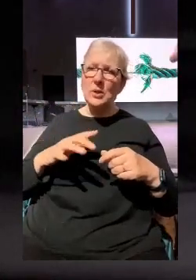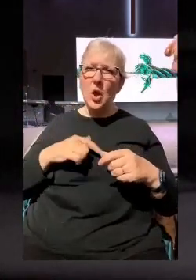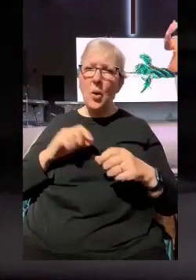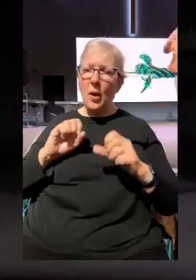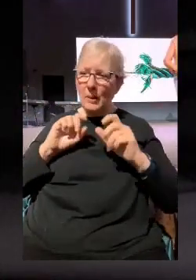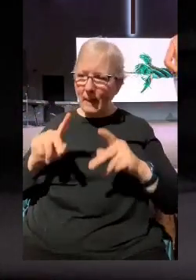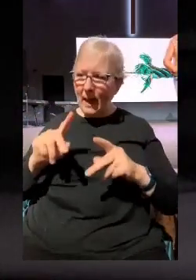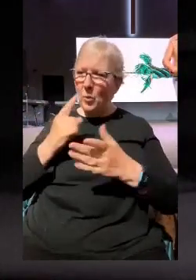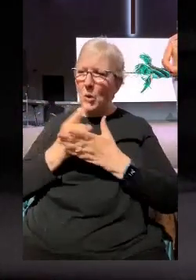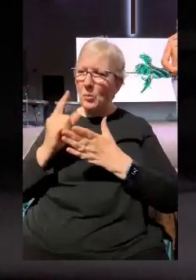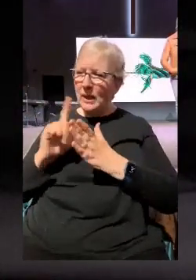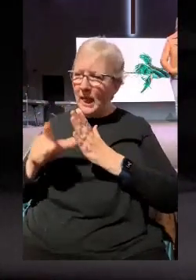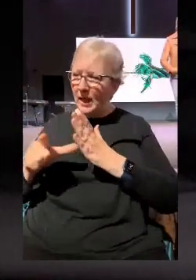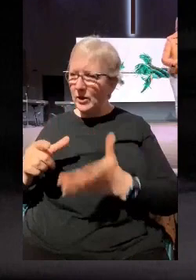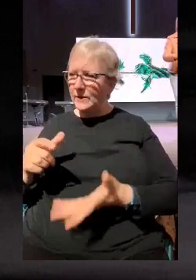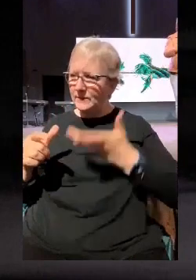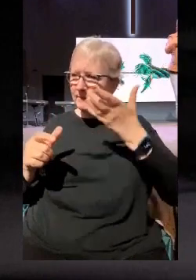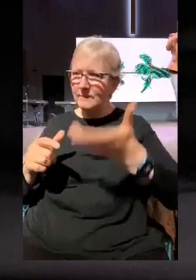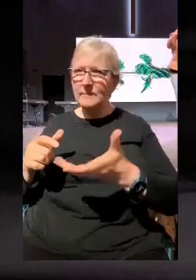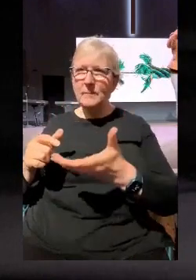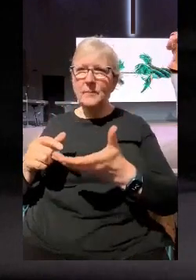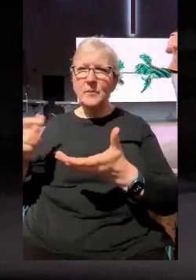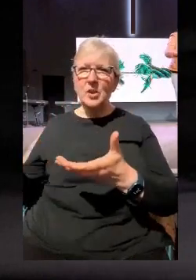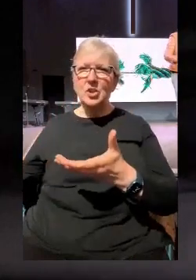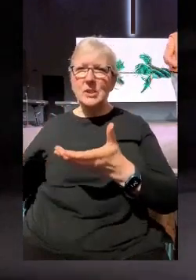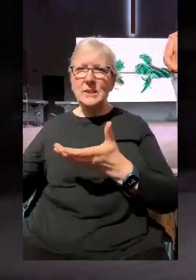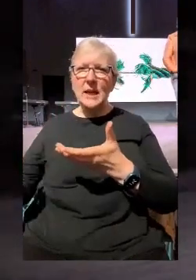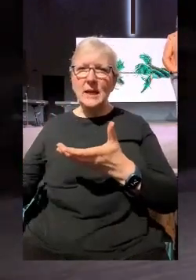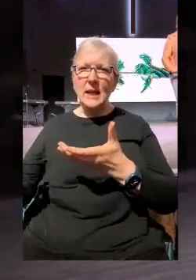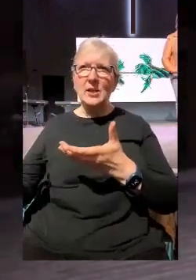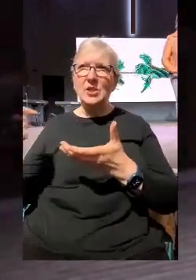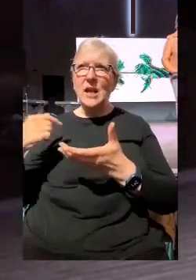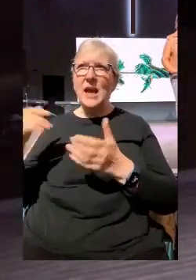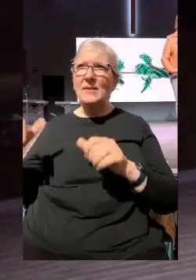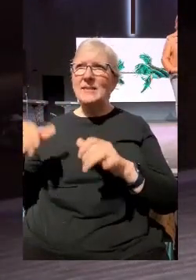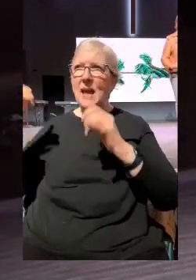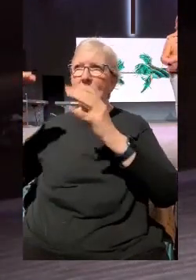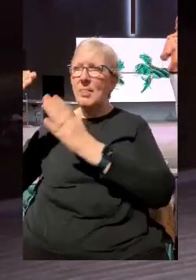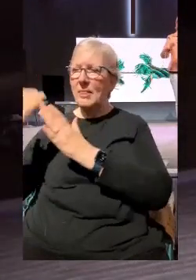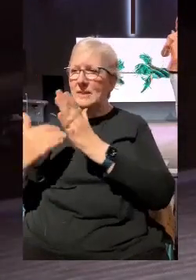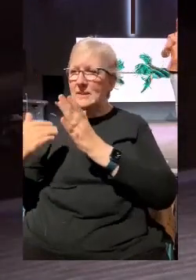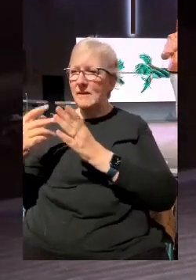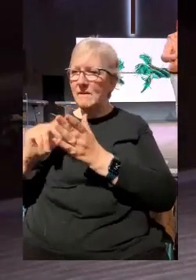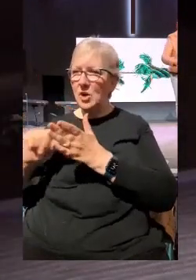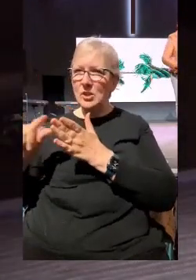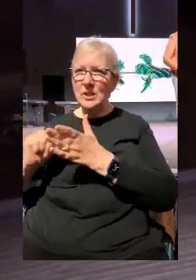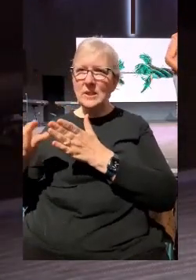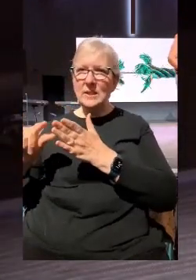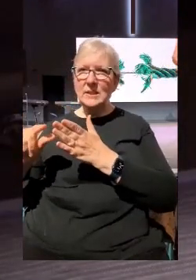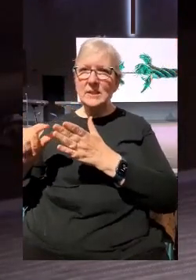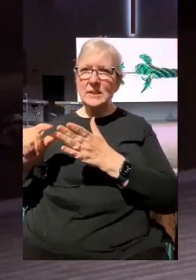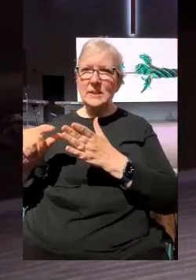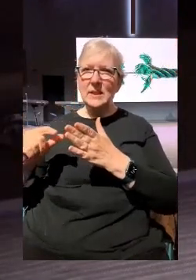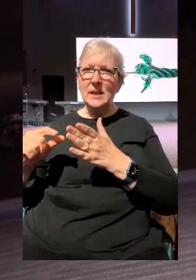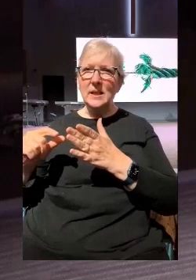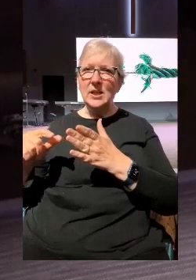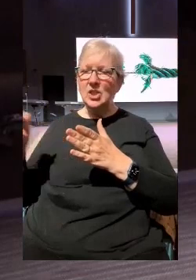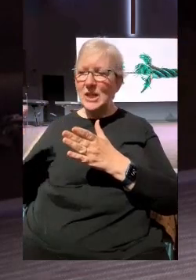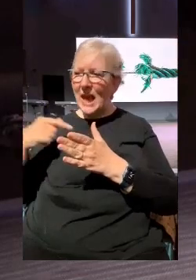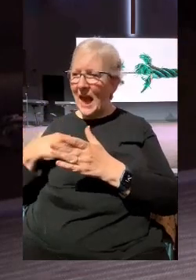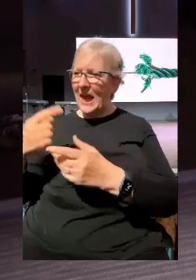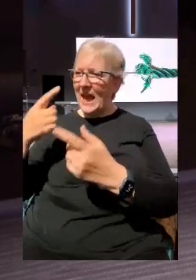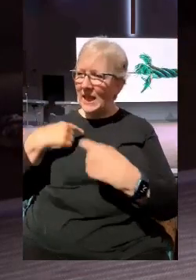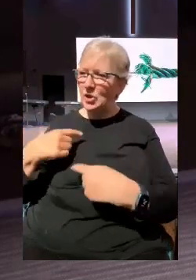my list of verses. And she sat down. She had the same list of verses. She cut me off at the pass. She had answers to